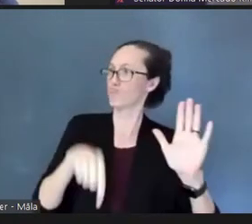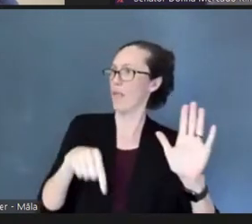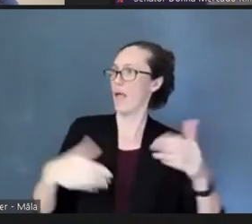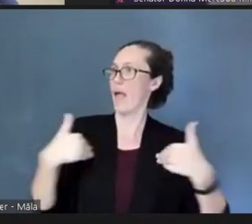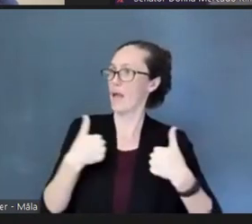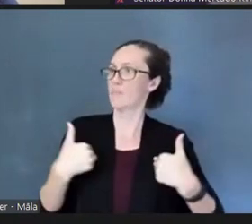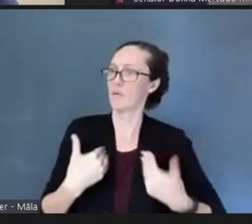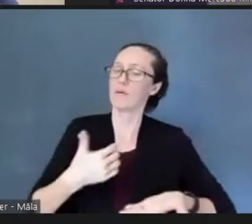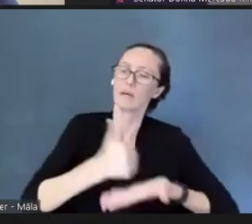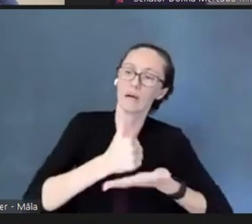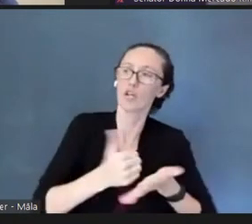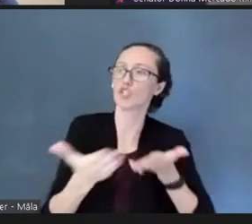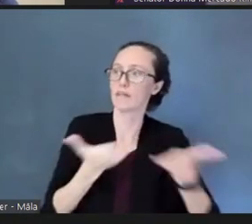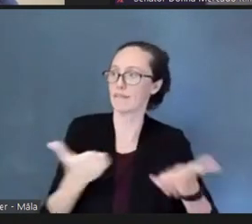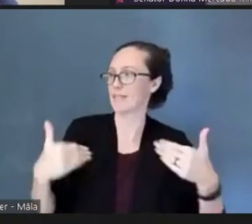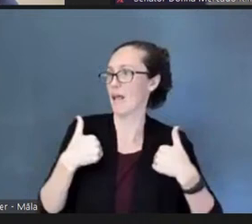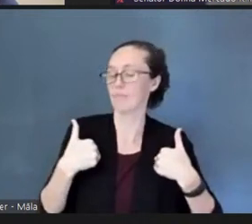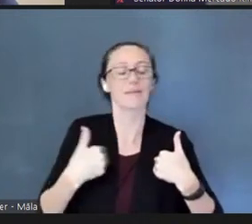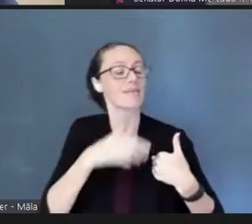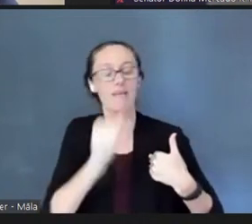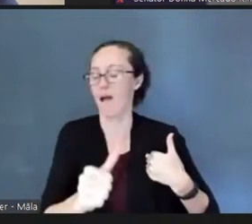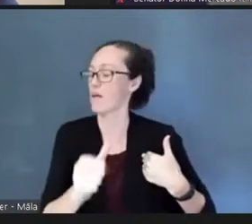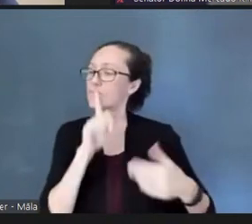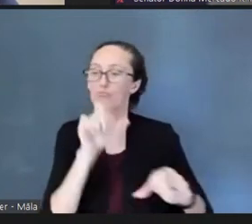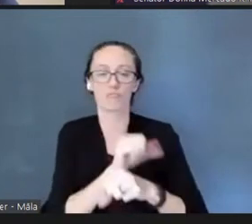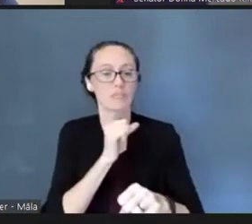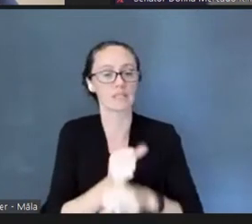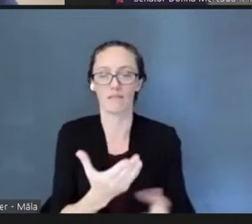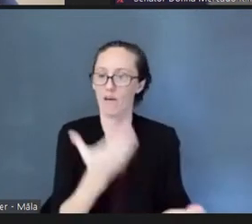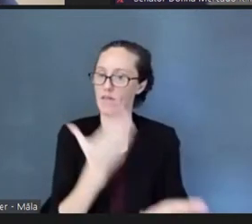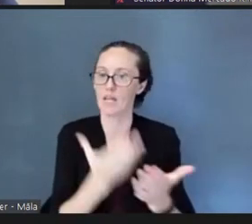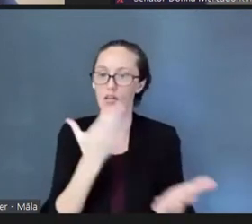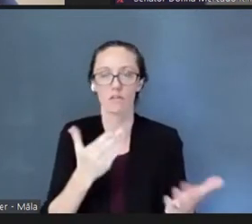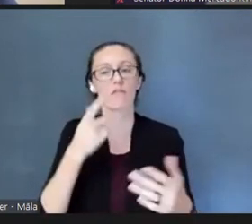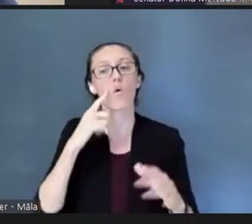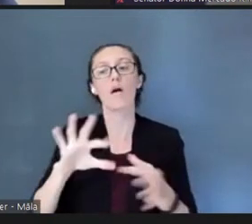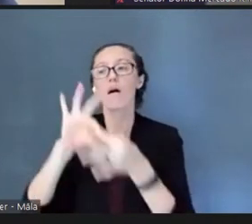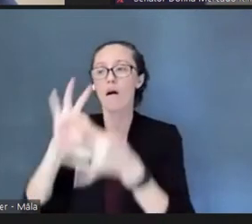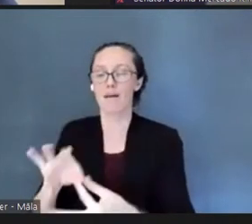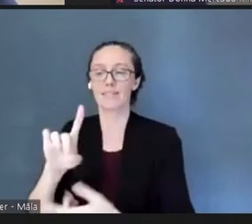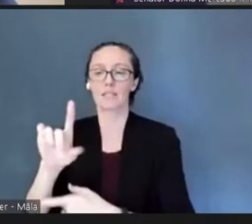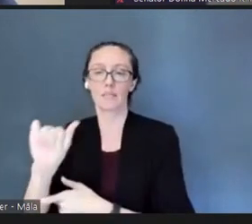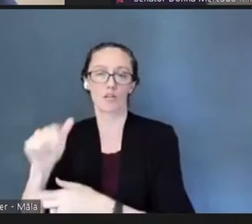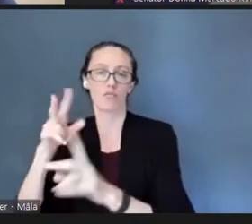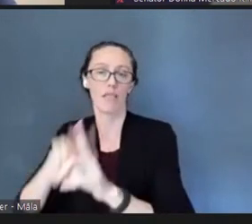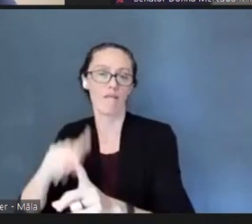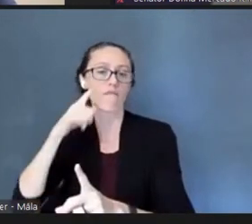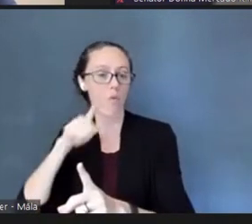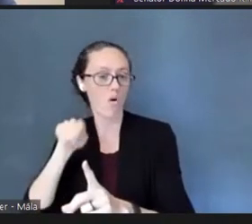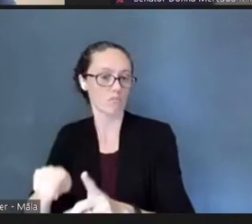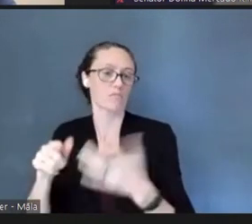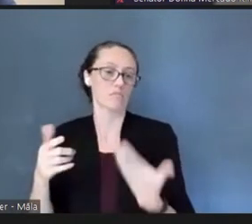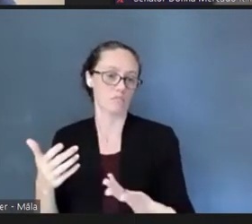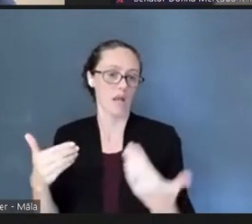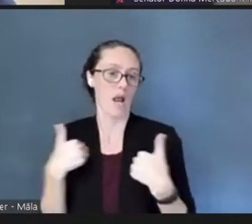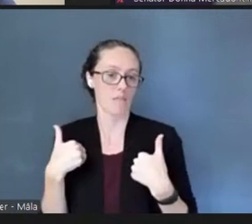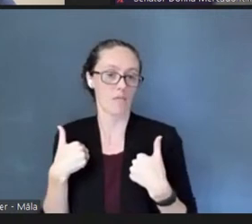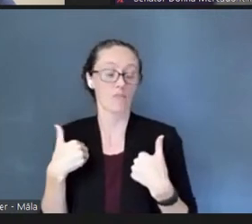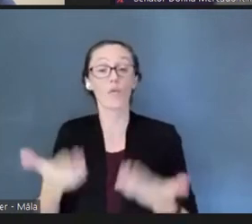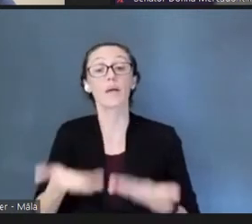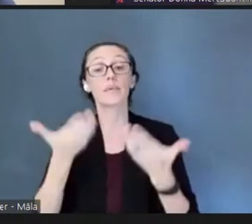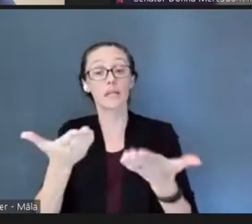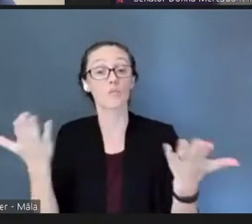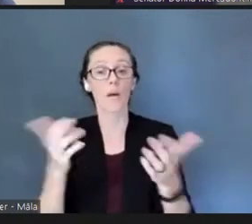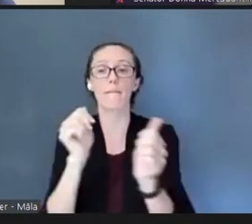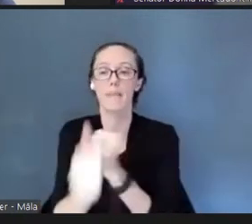or assistance animal does not constitute valid verification of a disability-related need for an assistance animal. Recommendation here is to